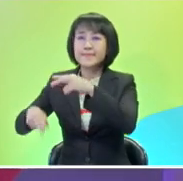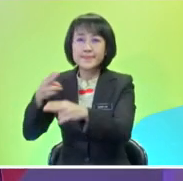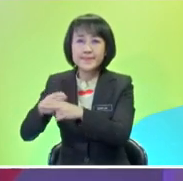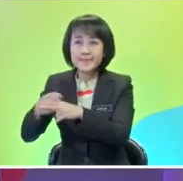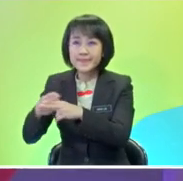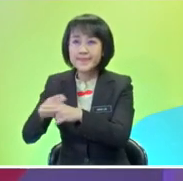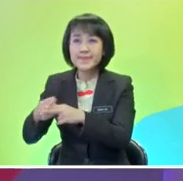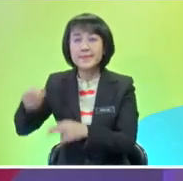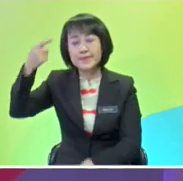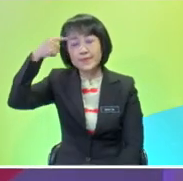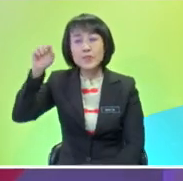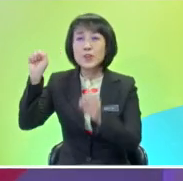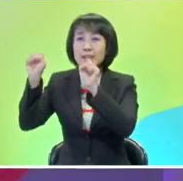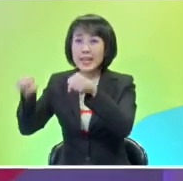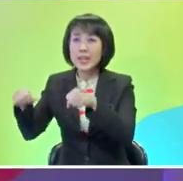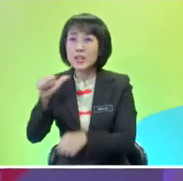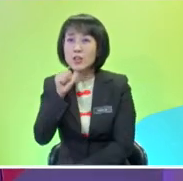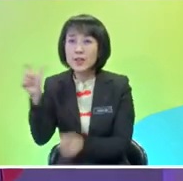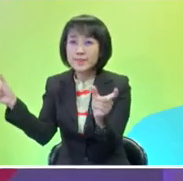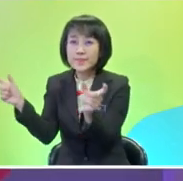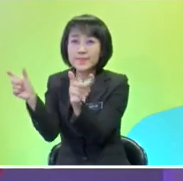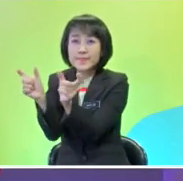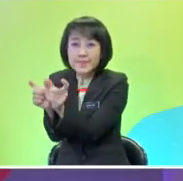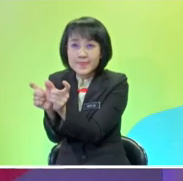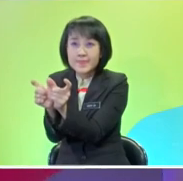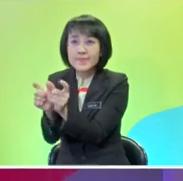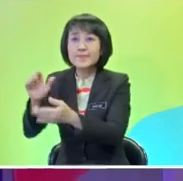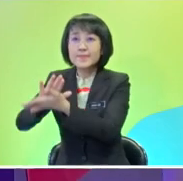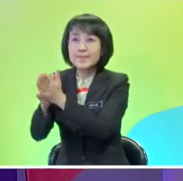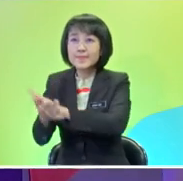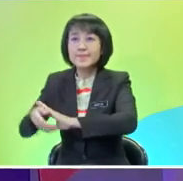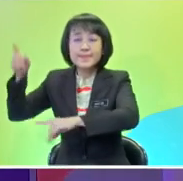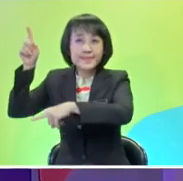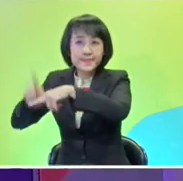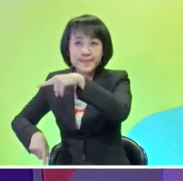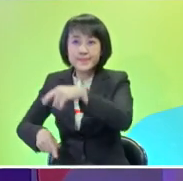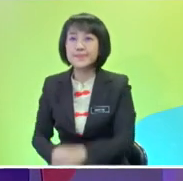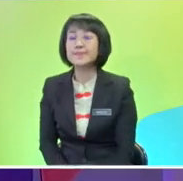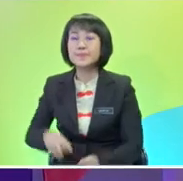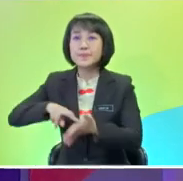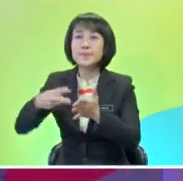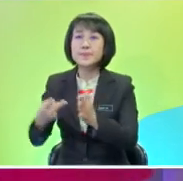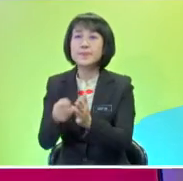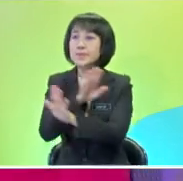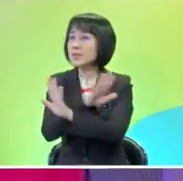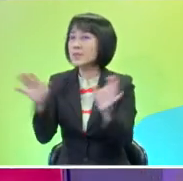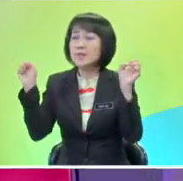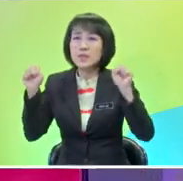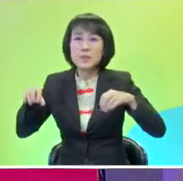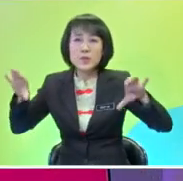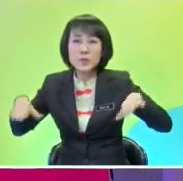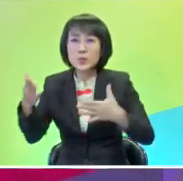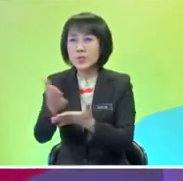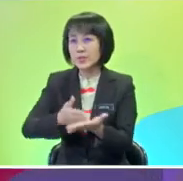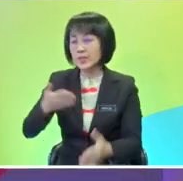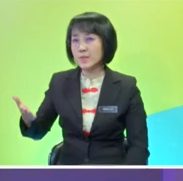word cannot. Okay, it's just a shortened word for cannot, means you are not able to do something. So, today